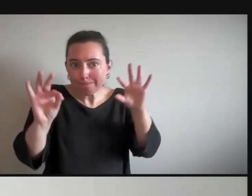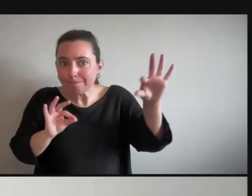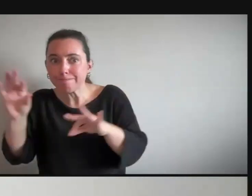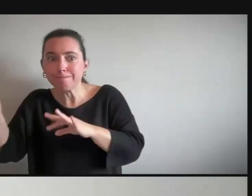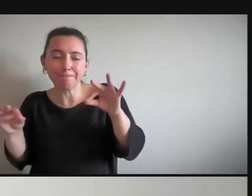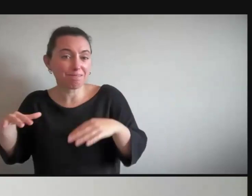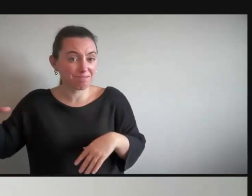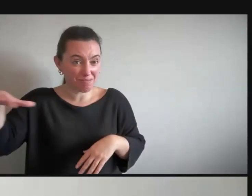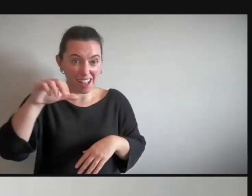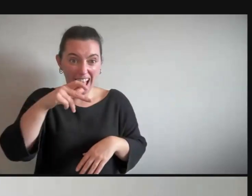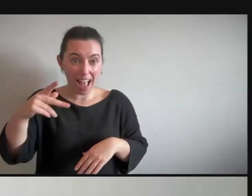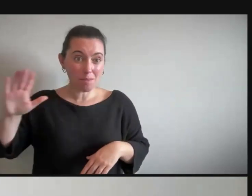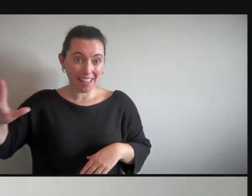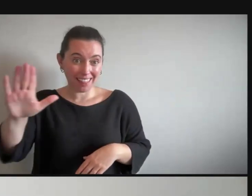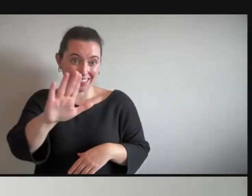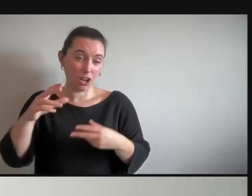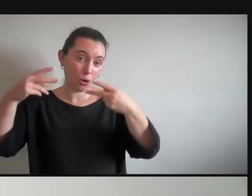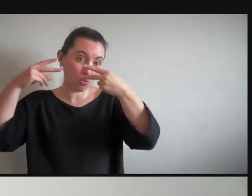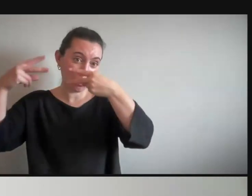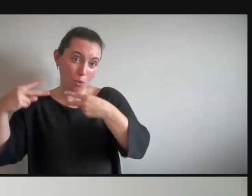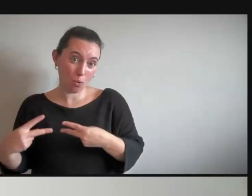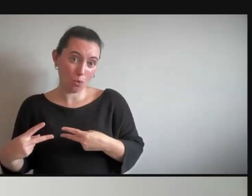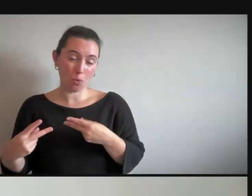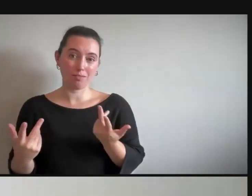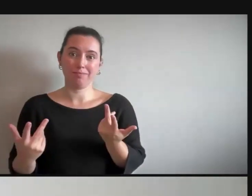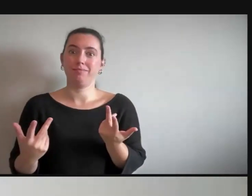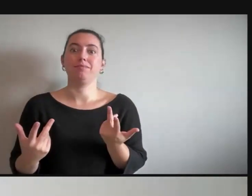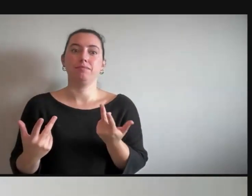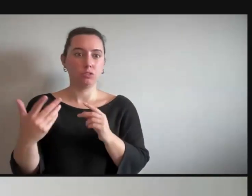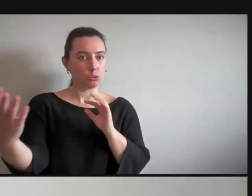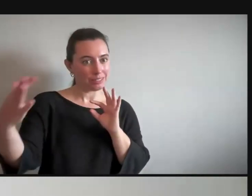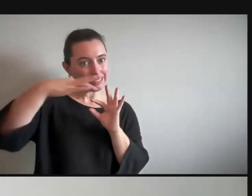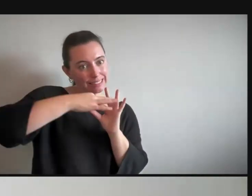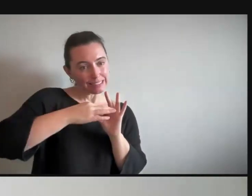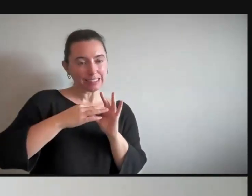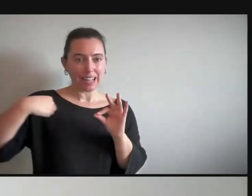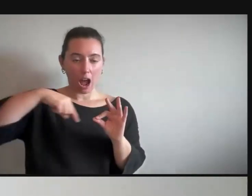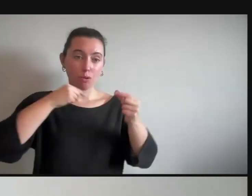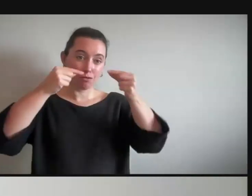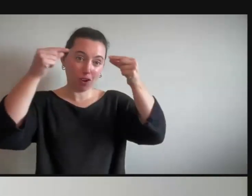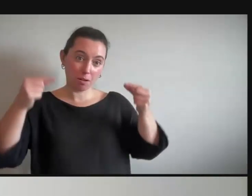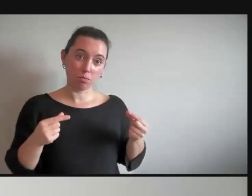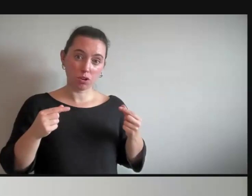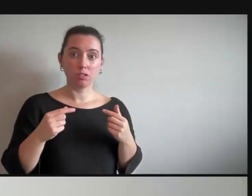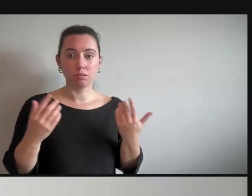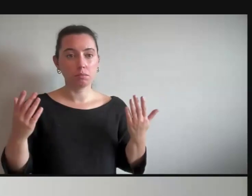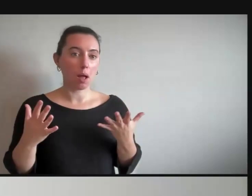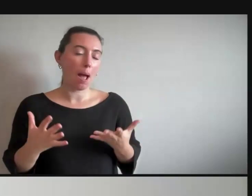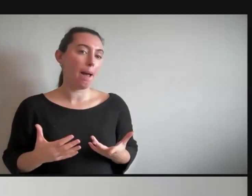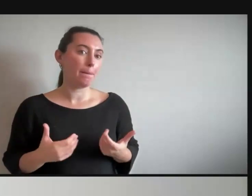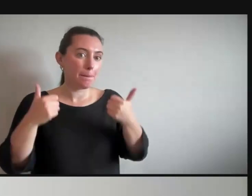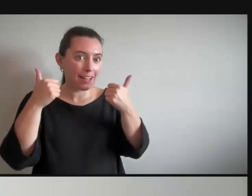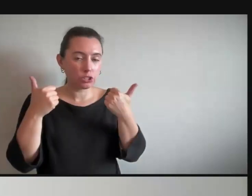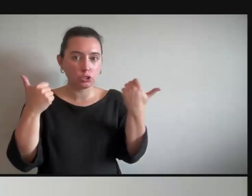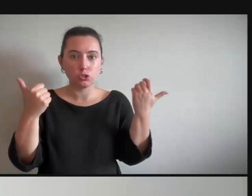mobile app code on our framework, and it's more feasible to learn how users